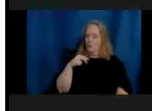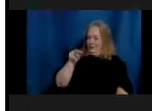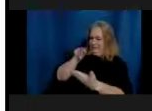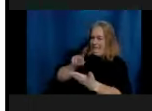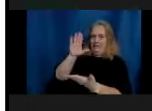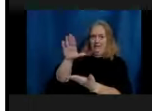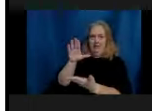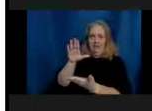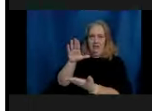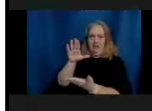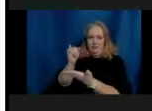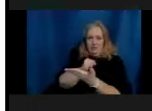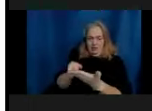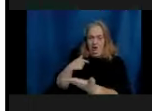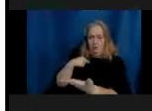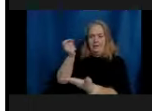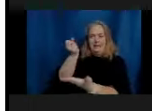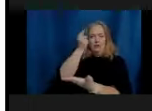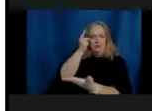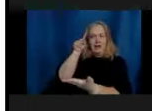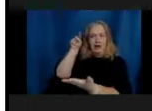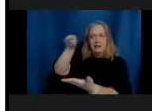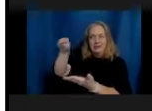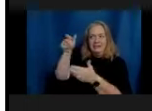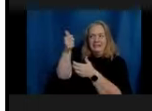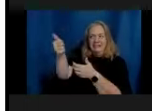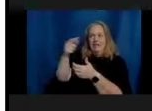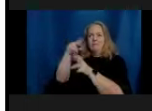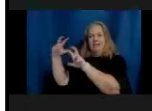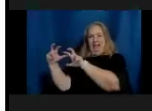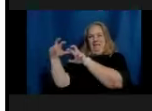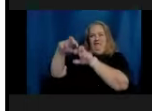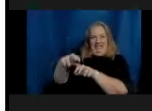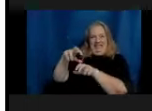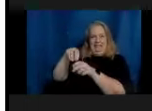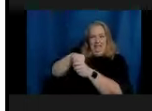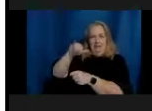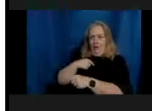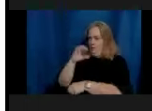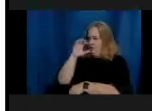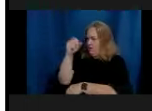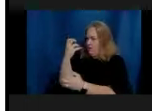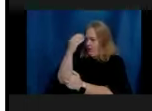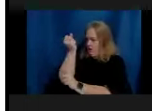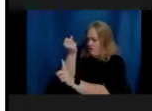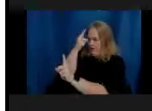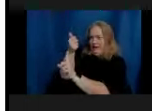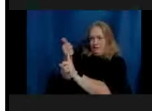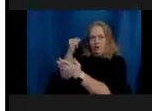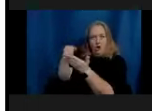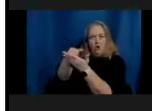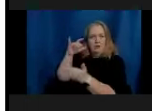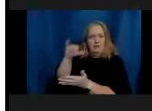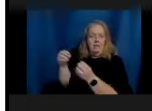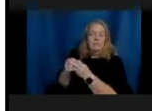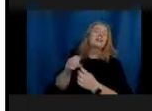rich person into making this work, but we are drawn in wanting to understand him more. And not every artist is capable of